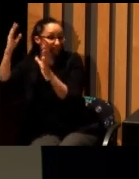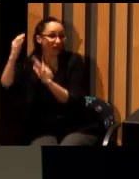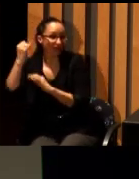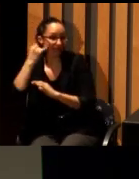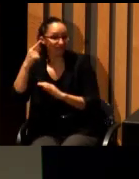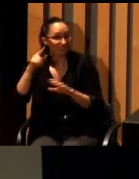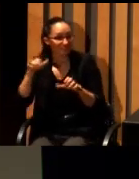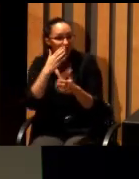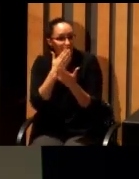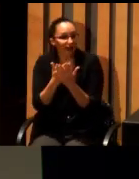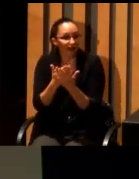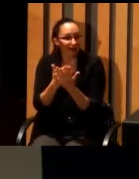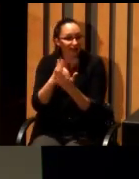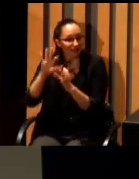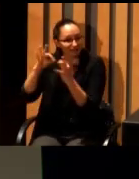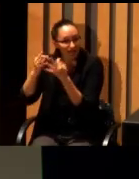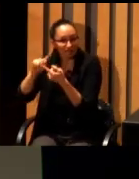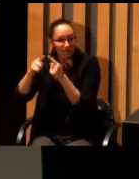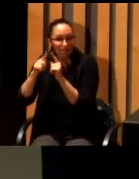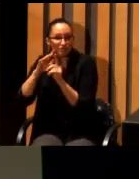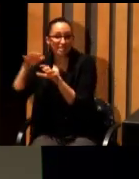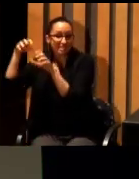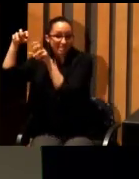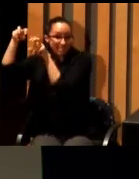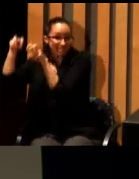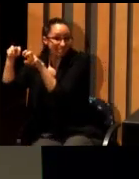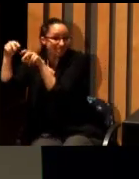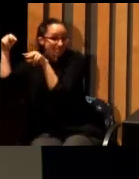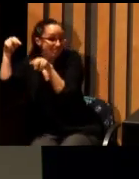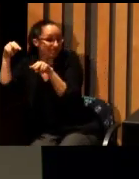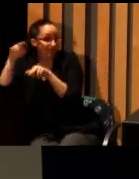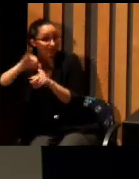great plays. That hill was called,